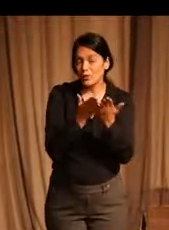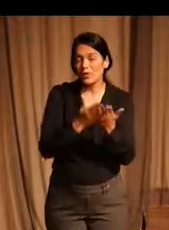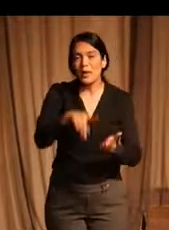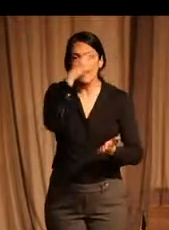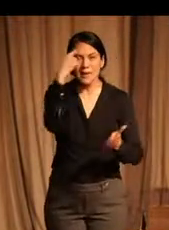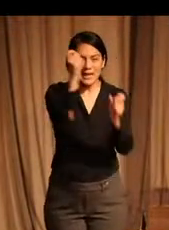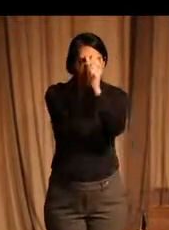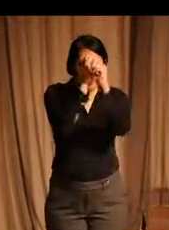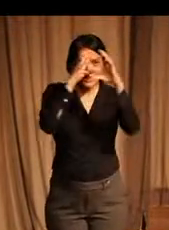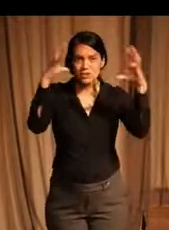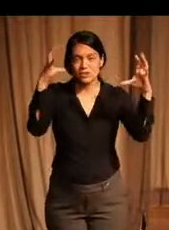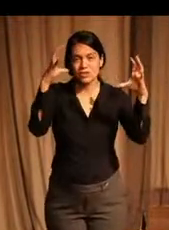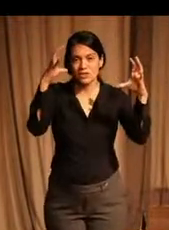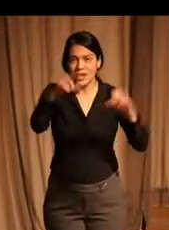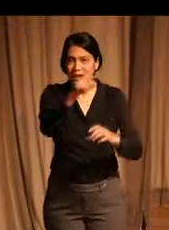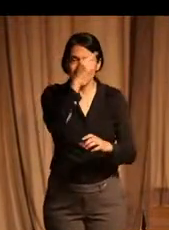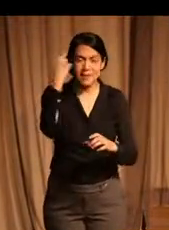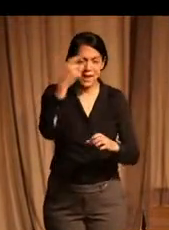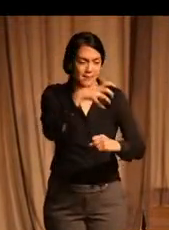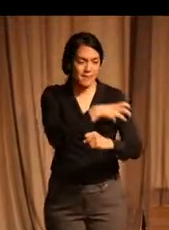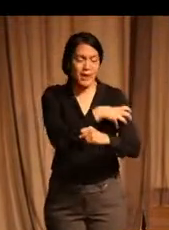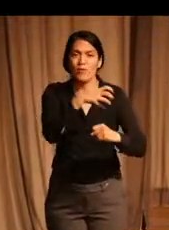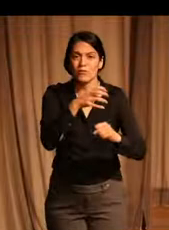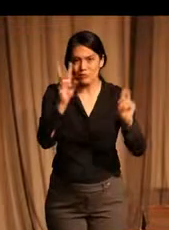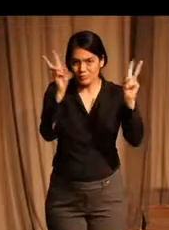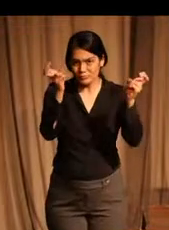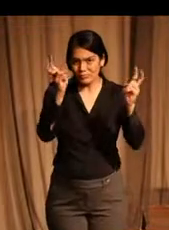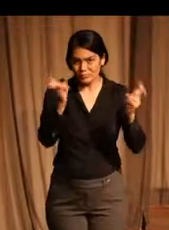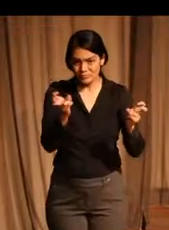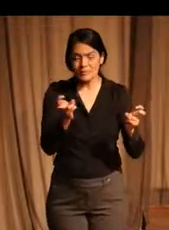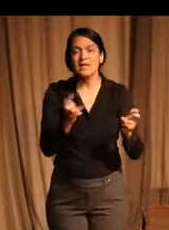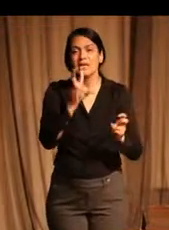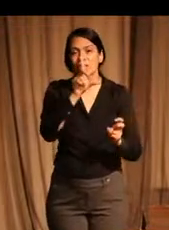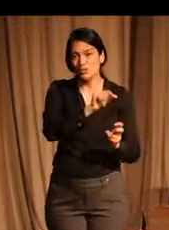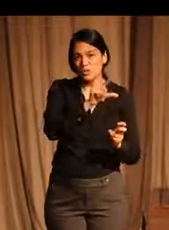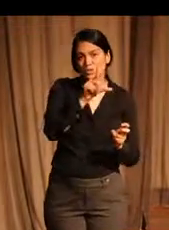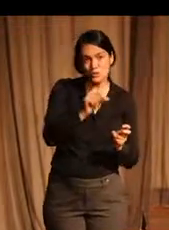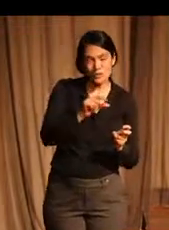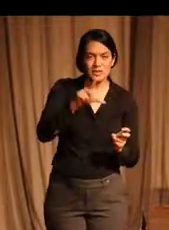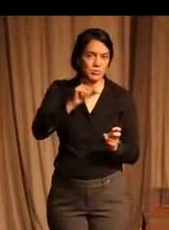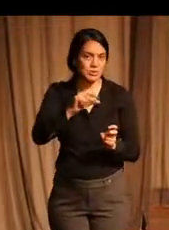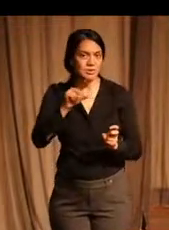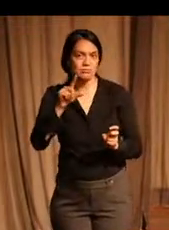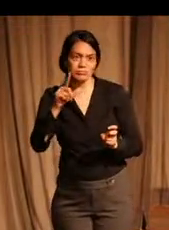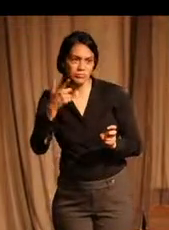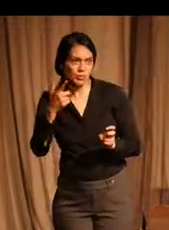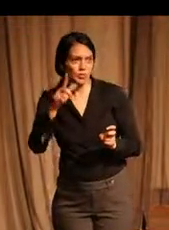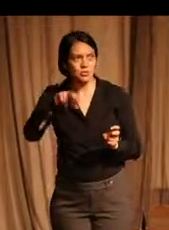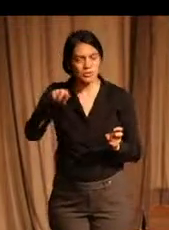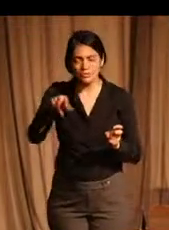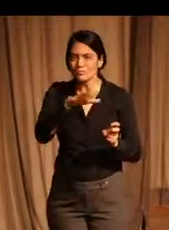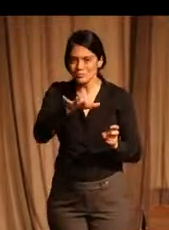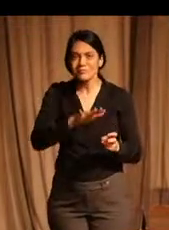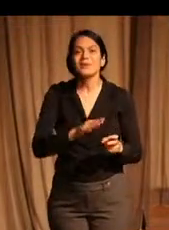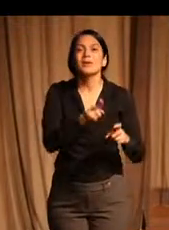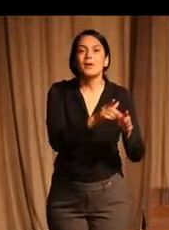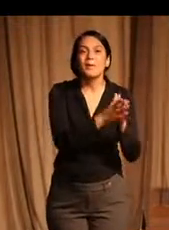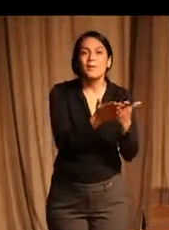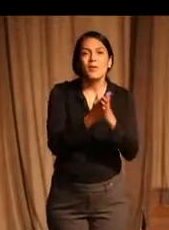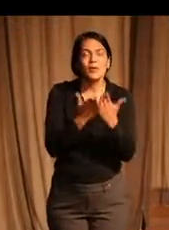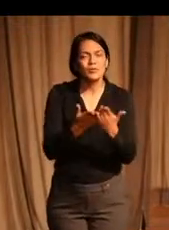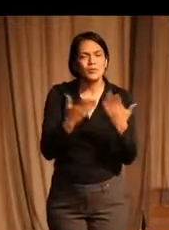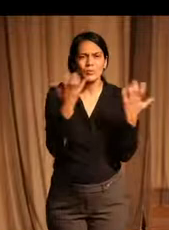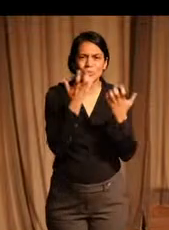Powerful 2022, and her web-based project, Reparations, engaged 250,000 people worldwide in the practice of leveraging